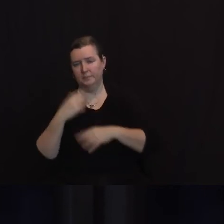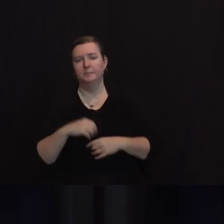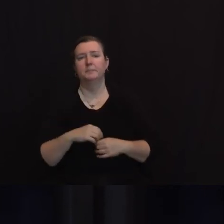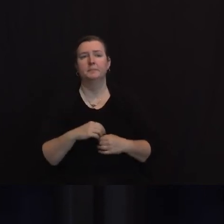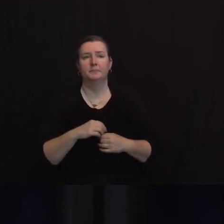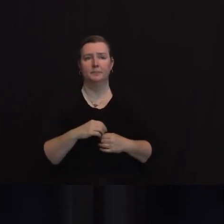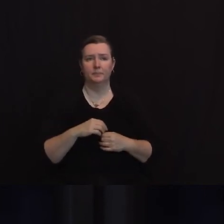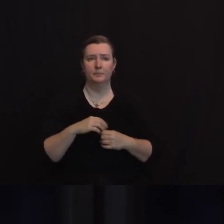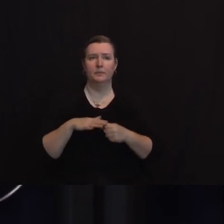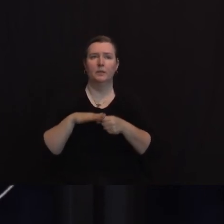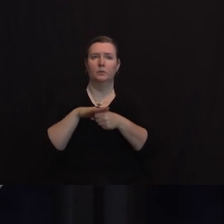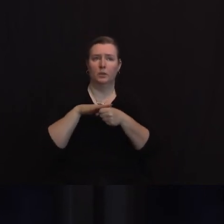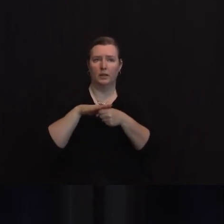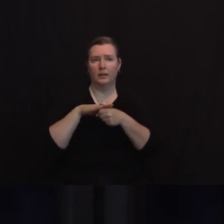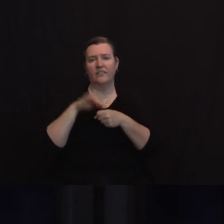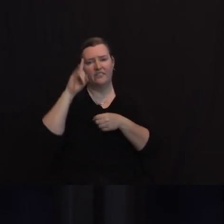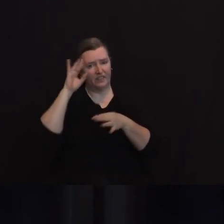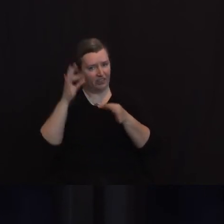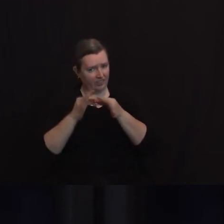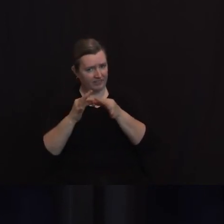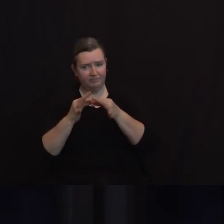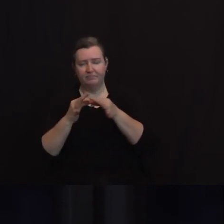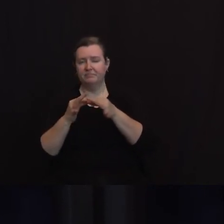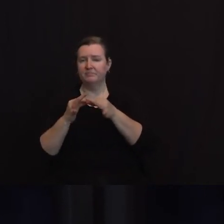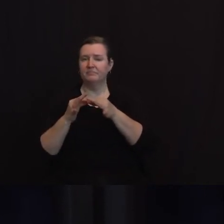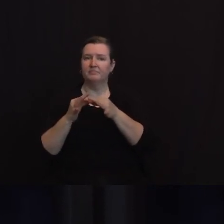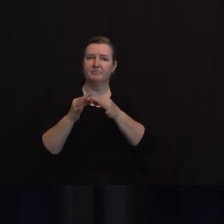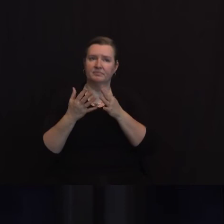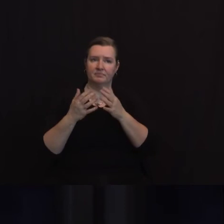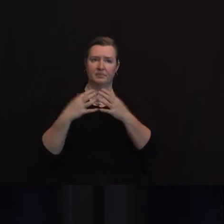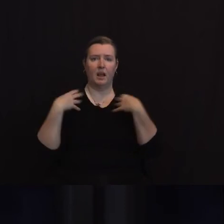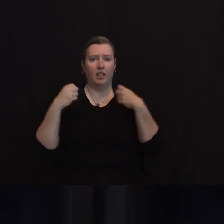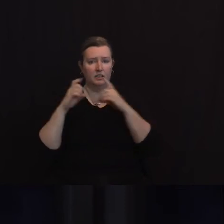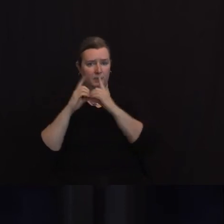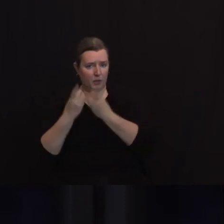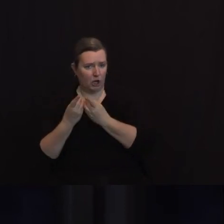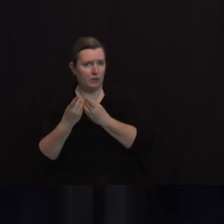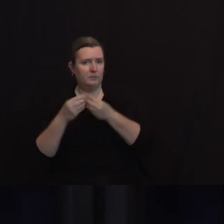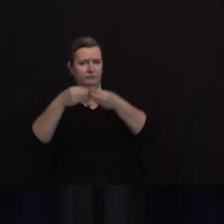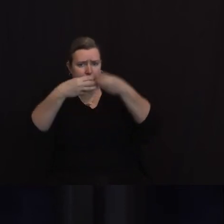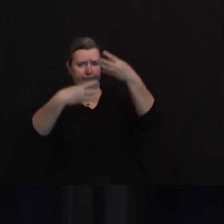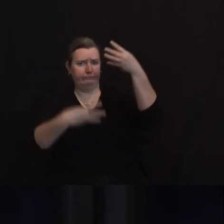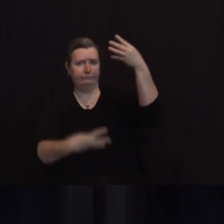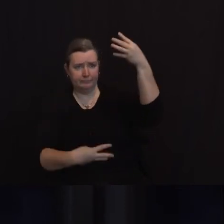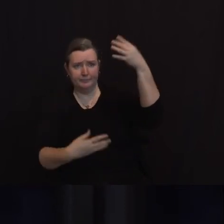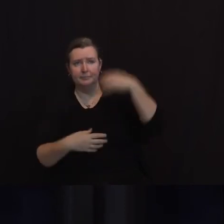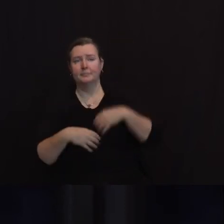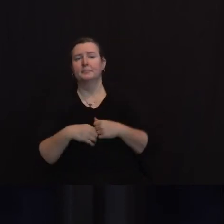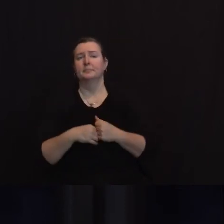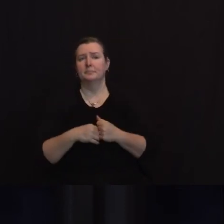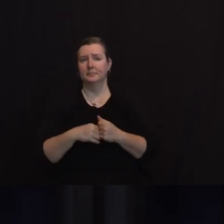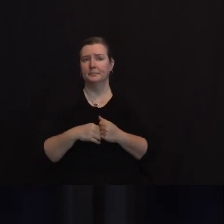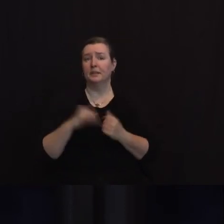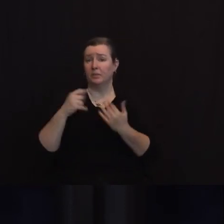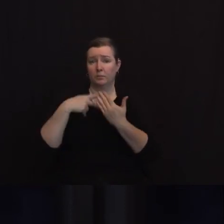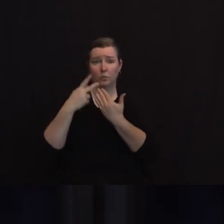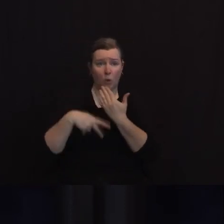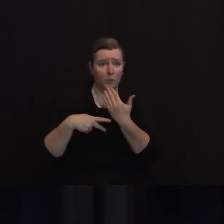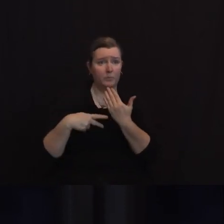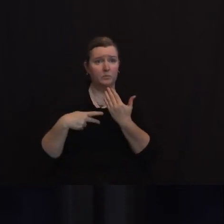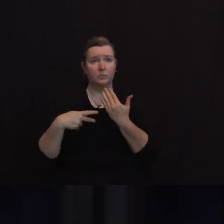health departments. This initiative is part of our efforts to expand access to the vaccine to